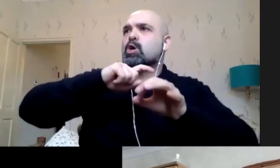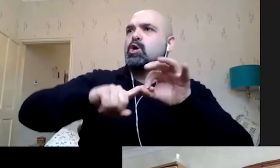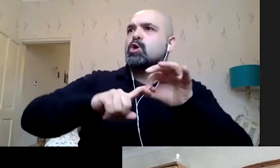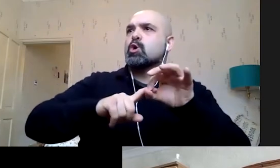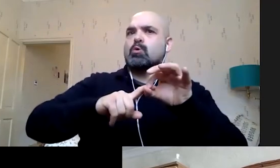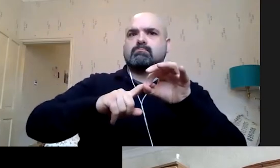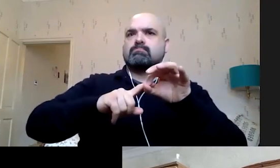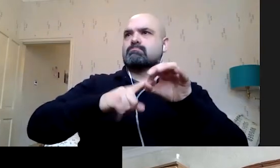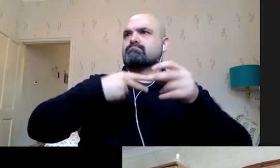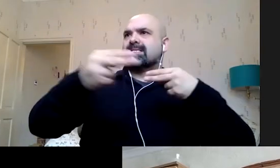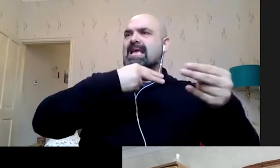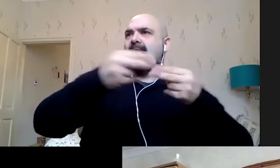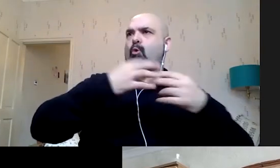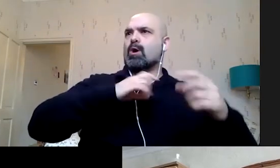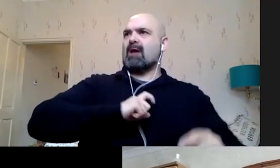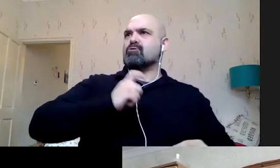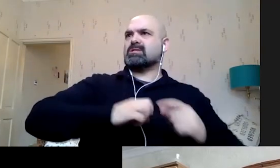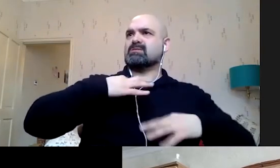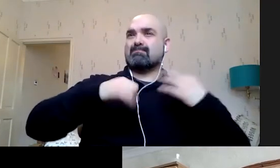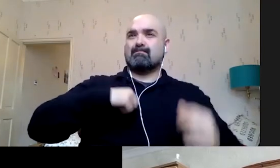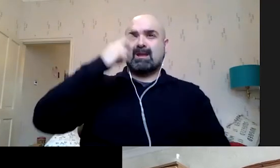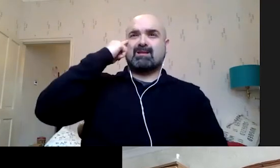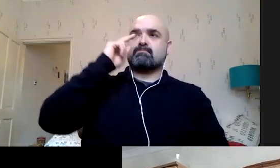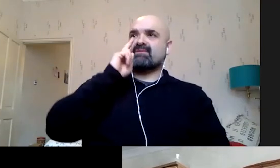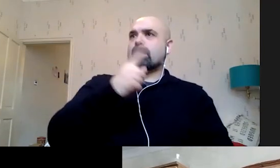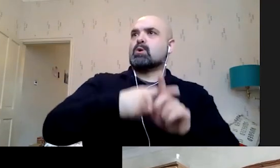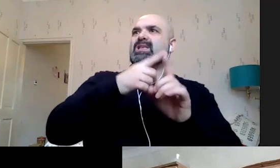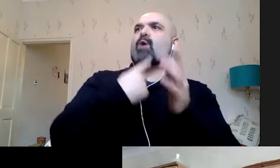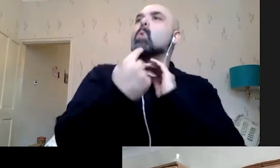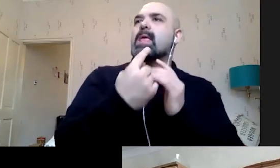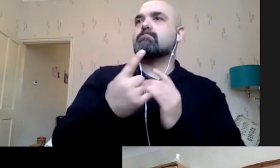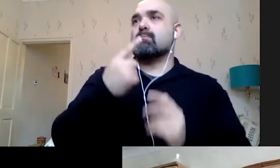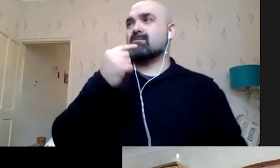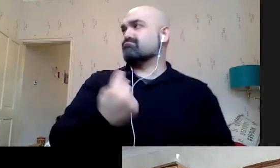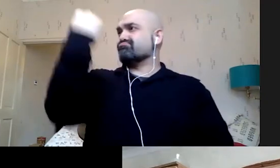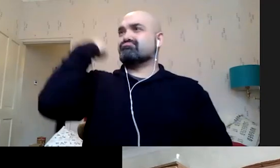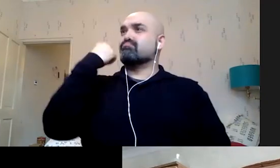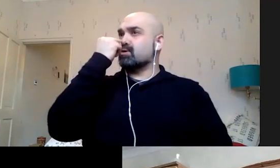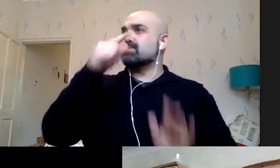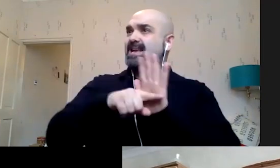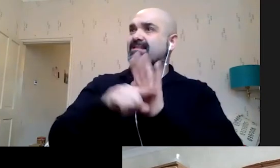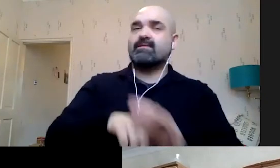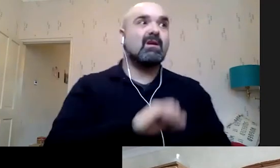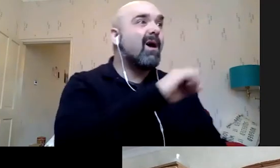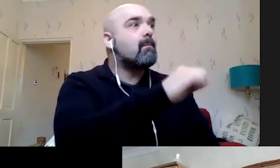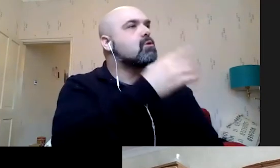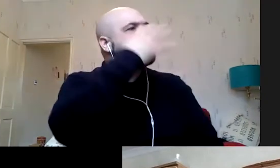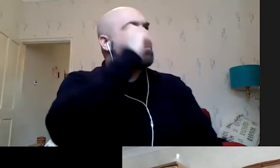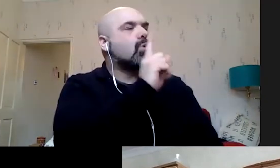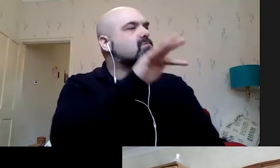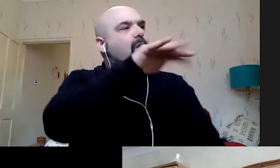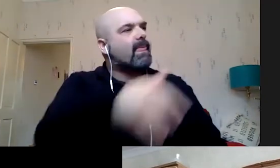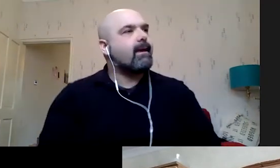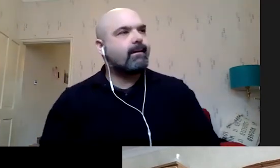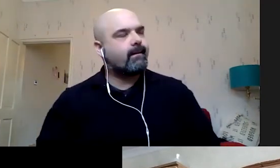media. I'm that young, apparently. But yes, but so then I think you also have to think of what's not there. You